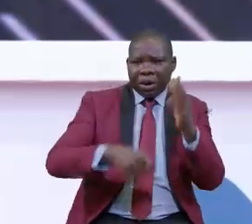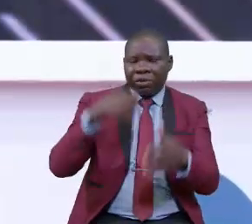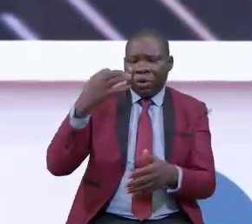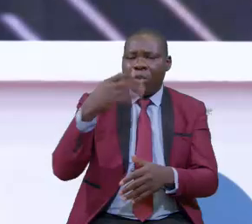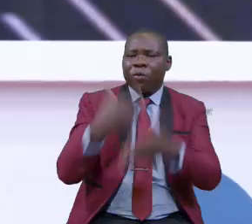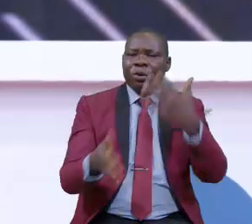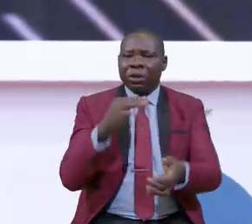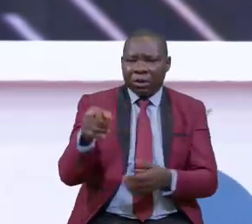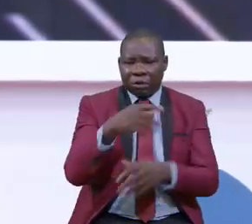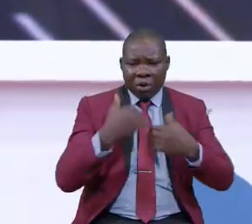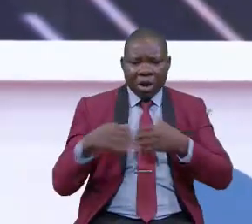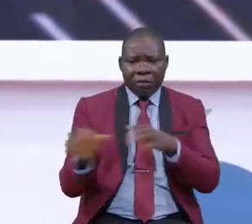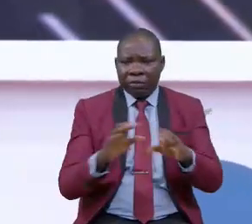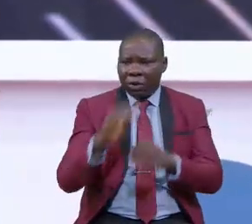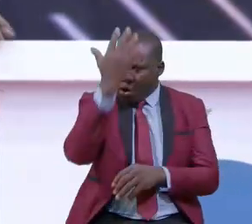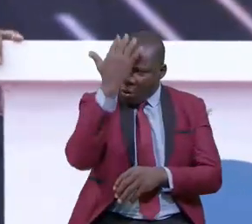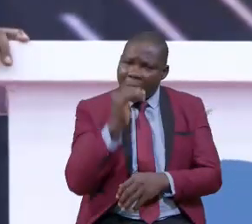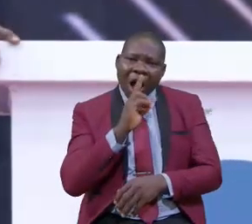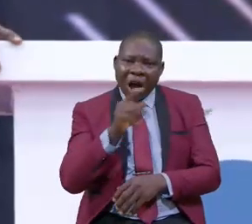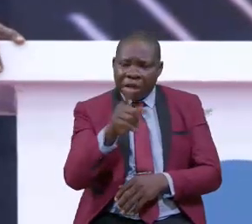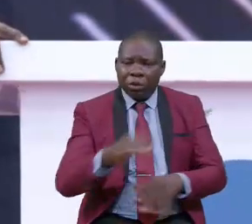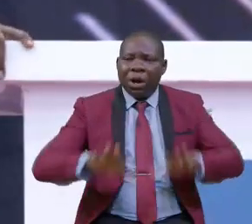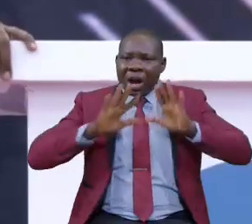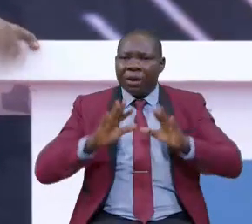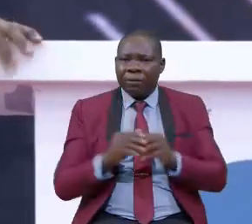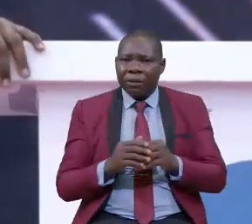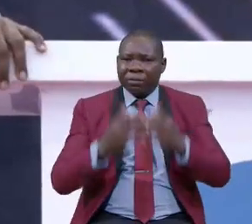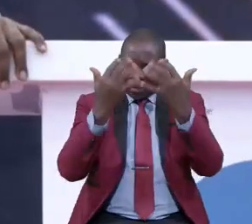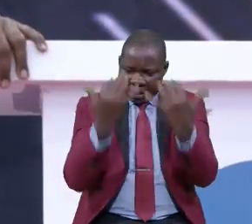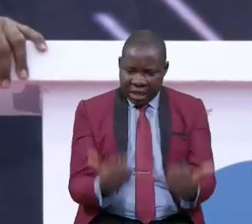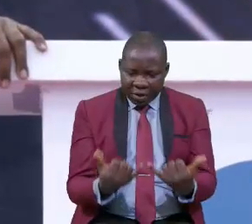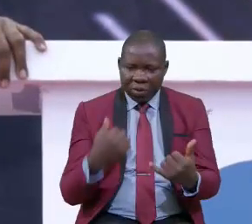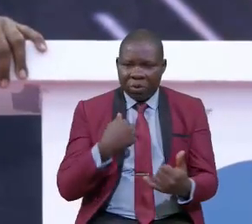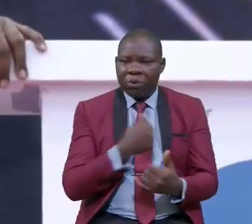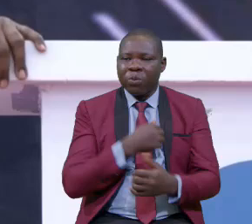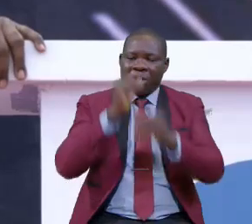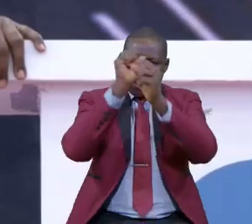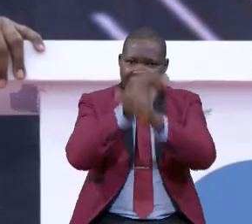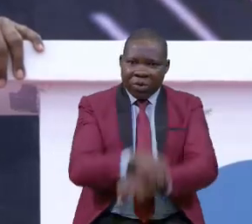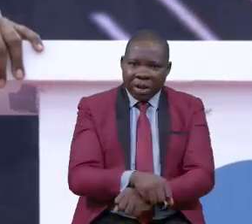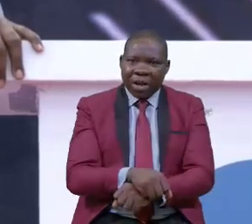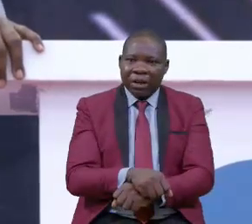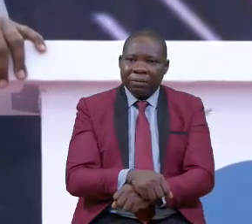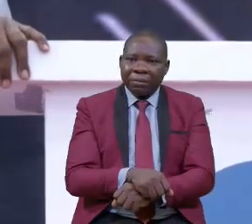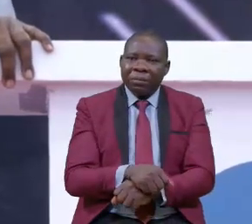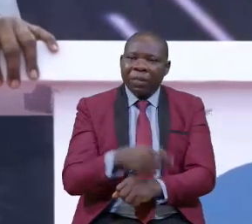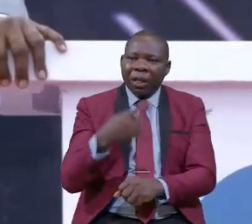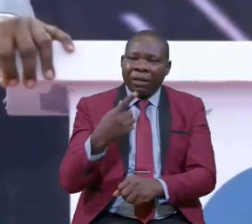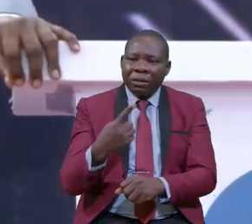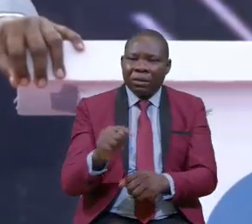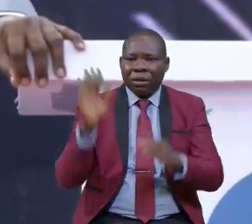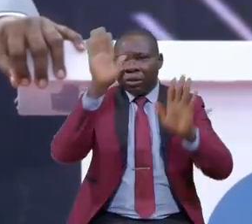done. Why are you afraid? Now we conquer that fretfulness and that